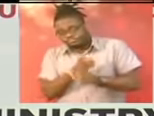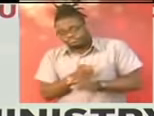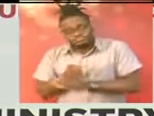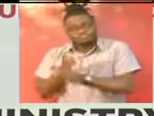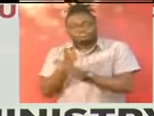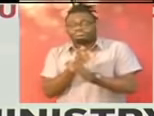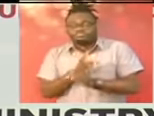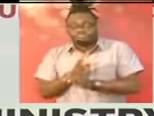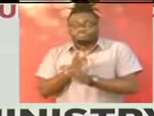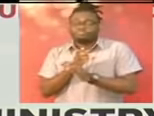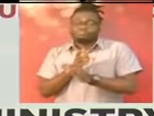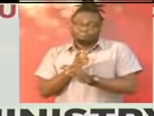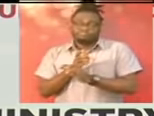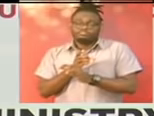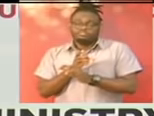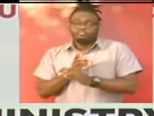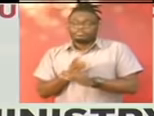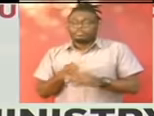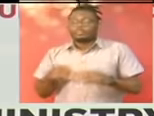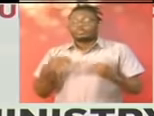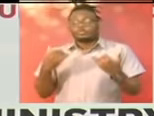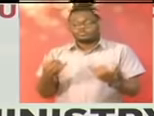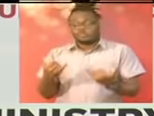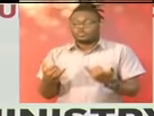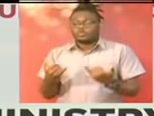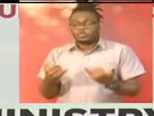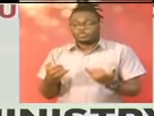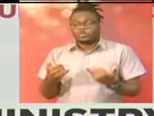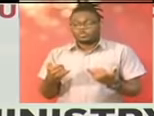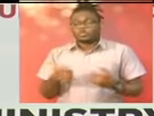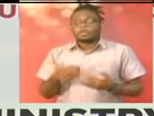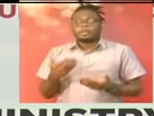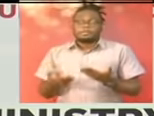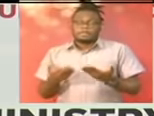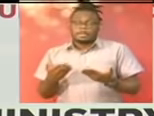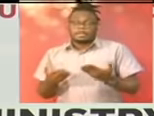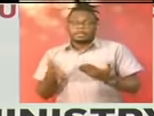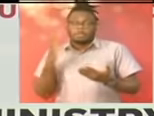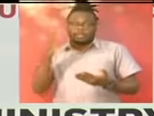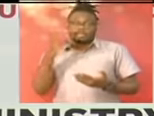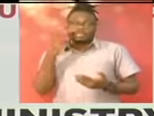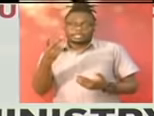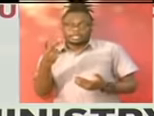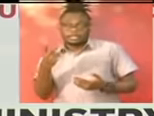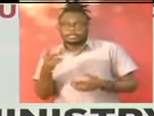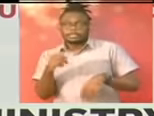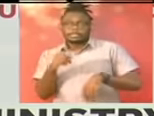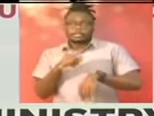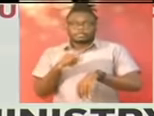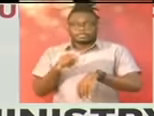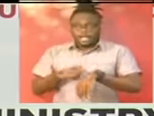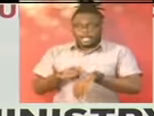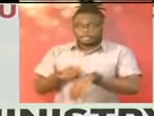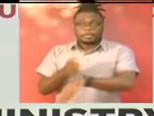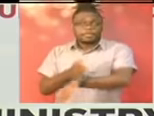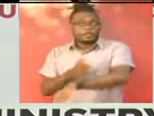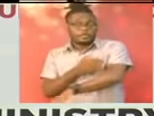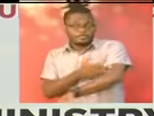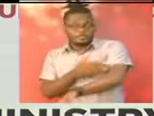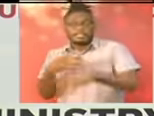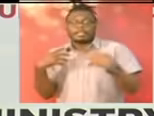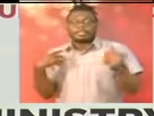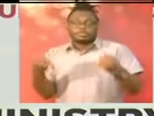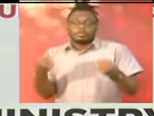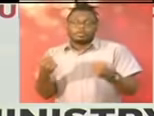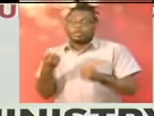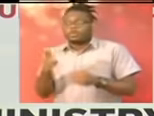in the outcome category, preferably and hopefully and most likely recovered. But out of those, there